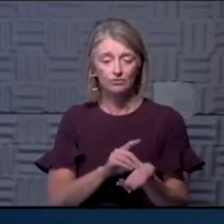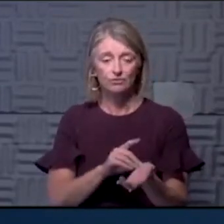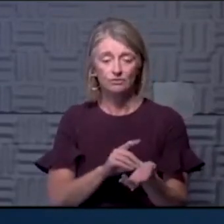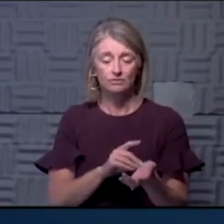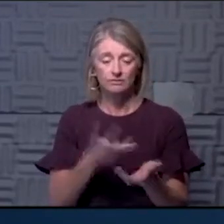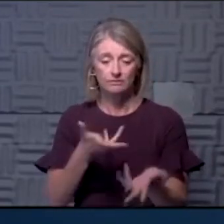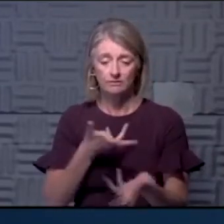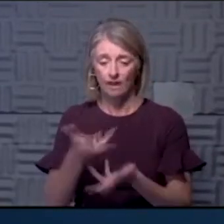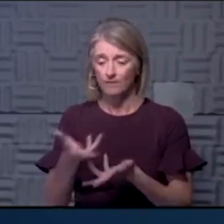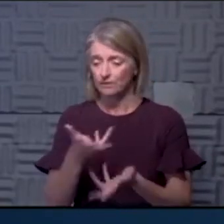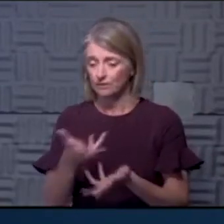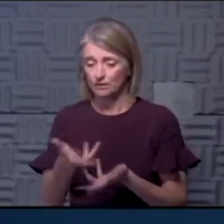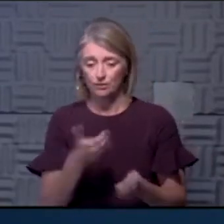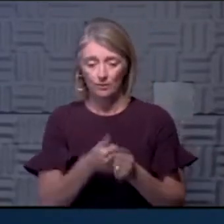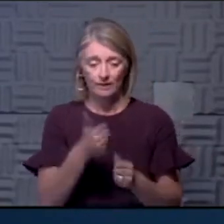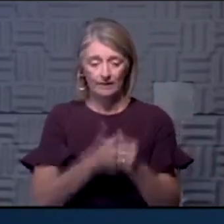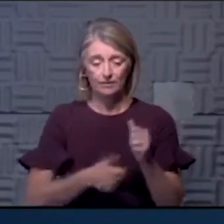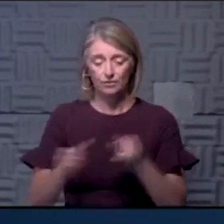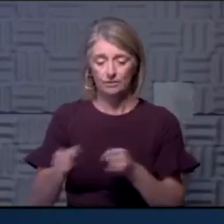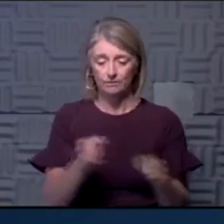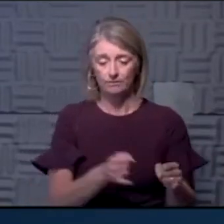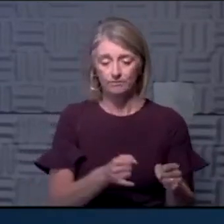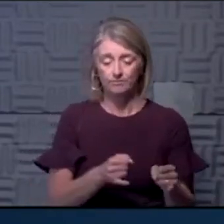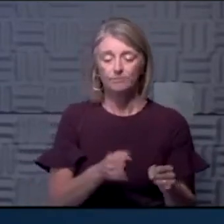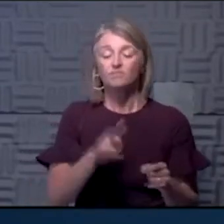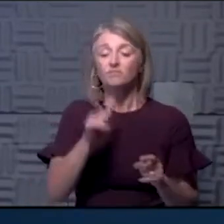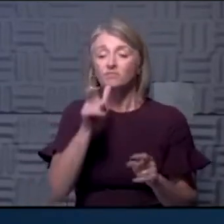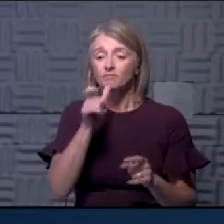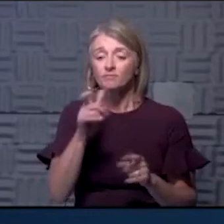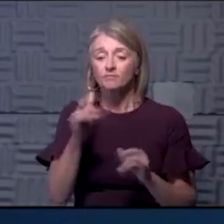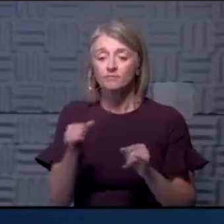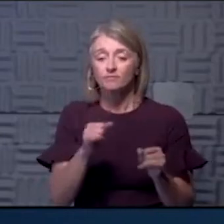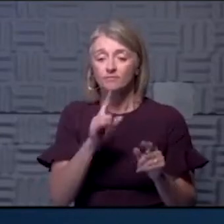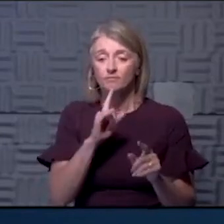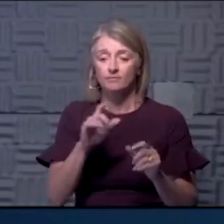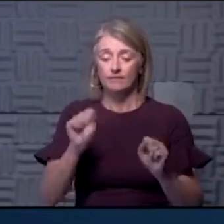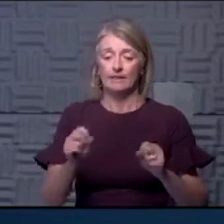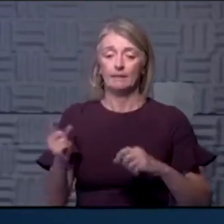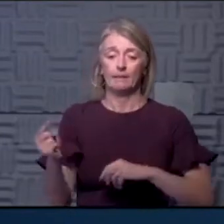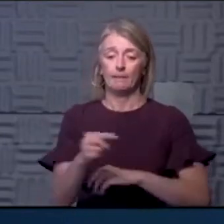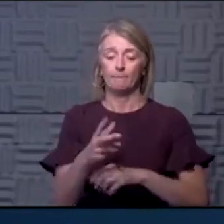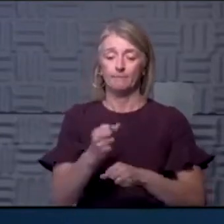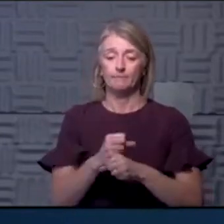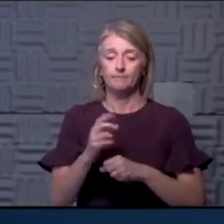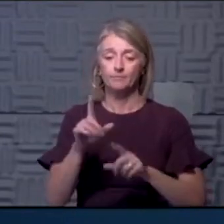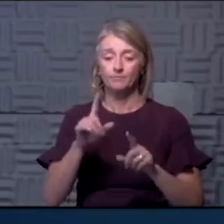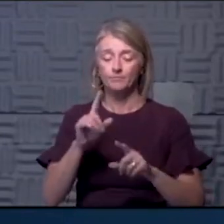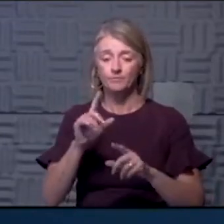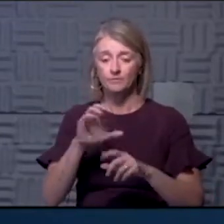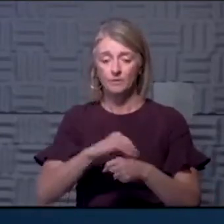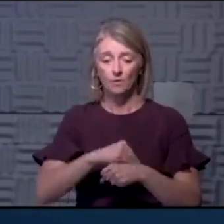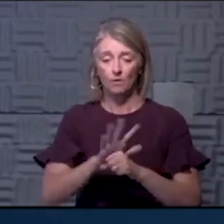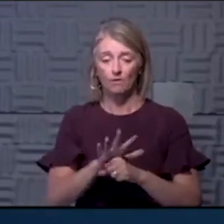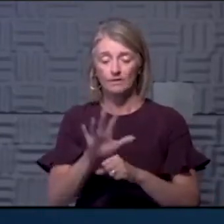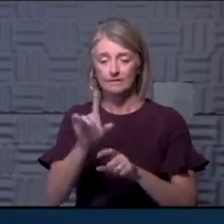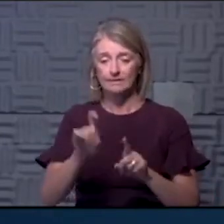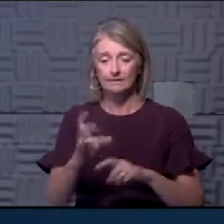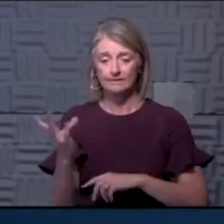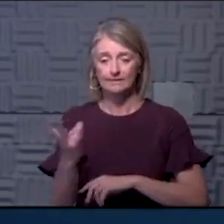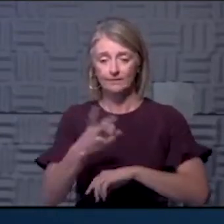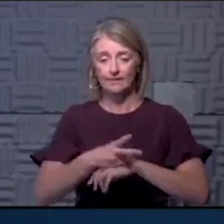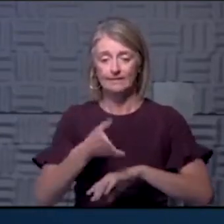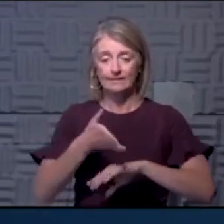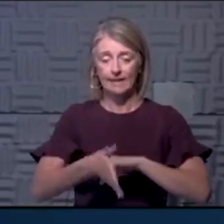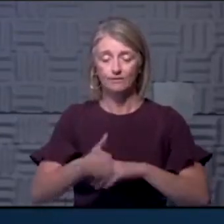have a conversation with those individuals. Those are the individuals that we talked about earlier that are able to come and get a COVID test 7 days after